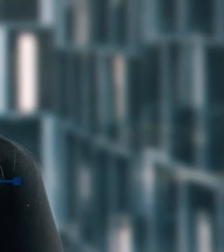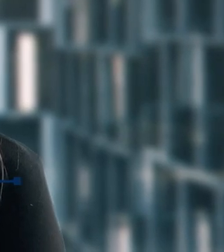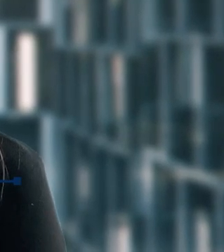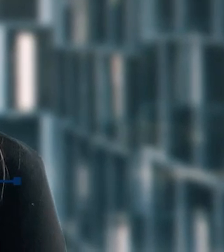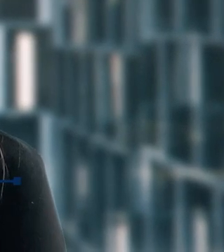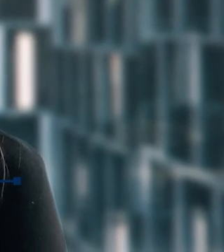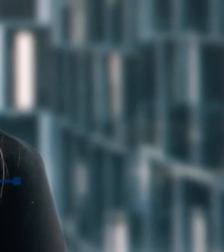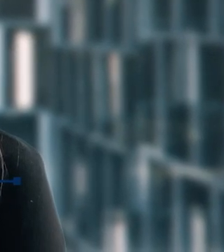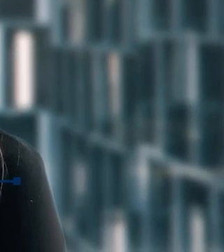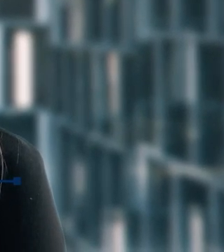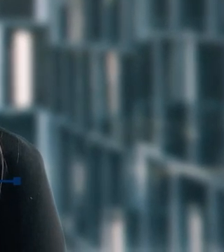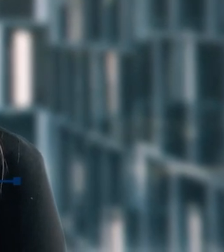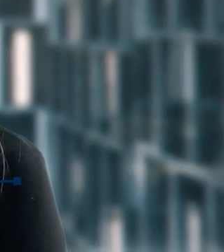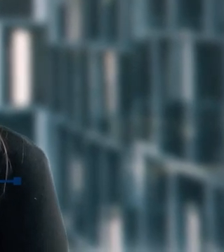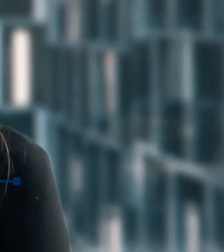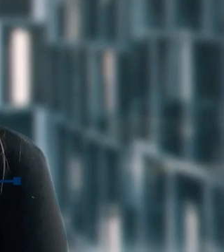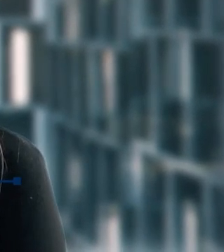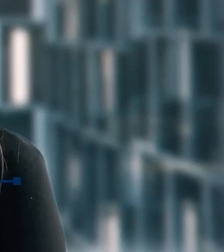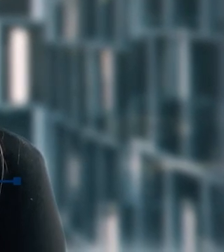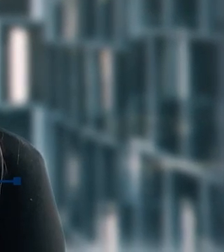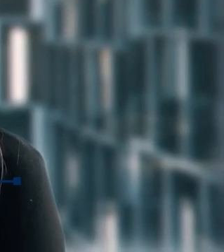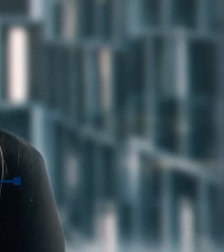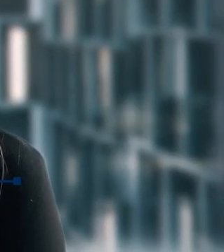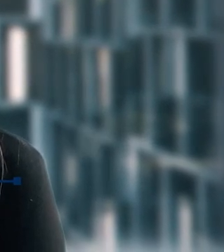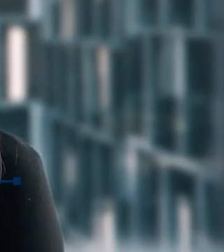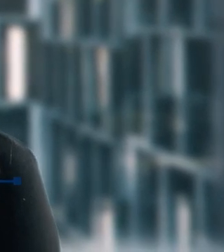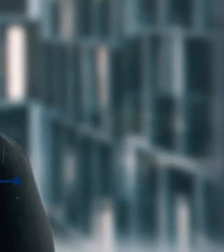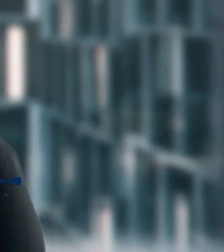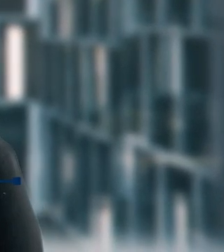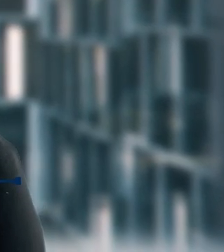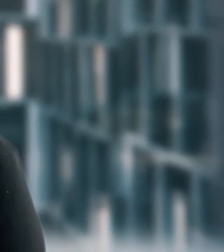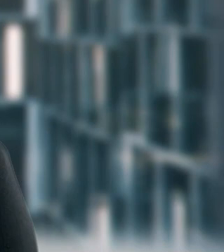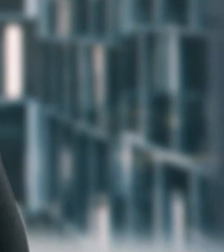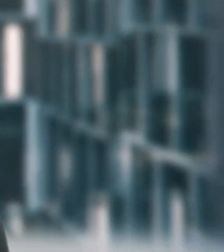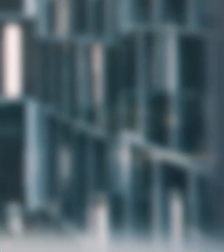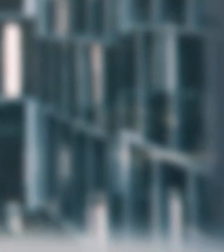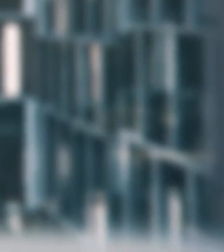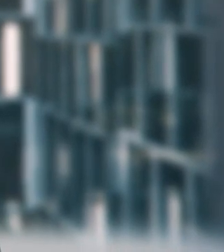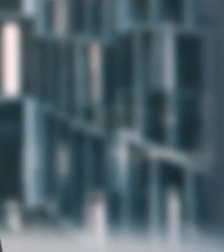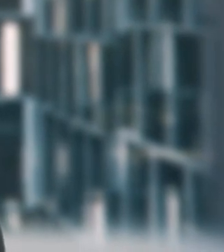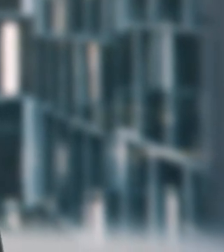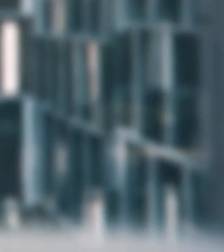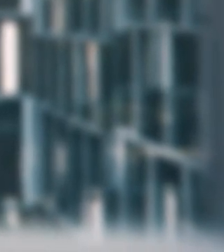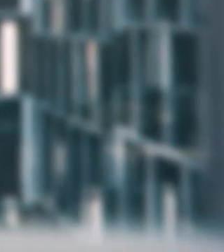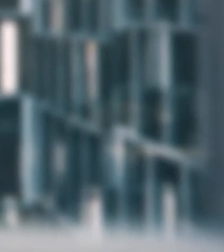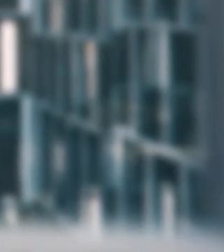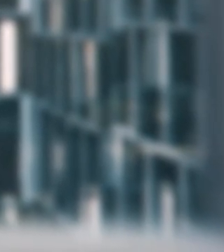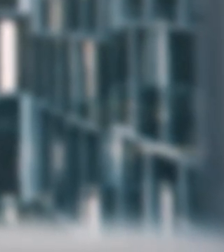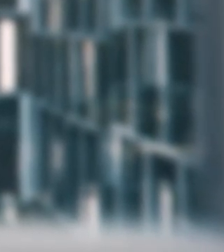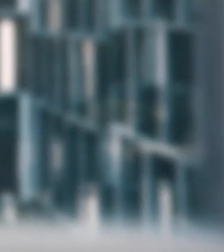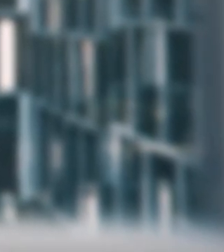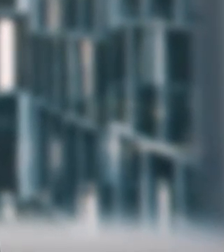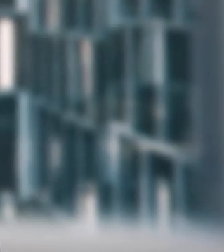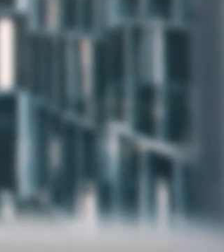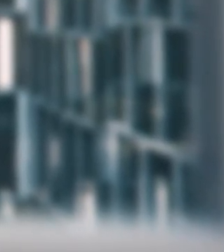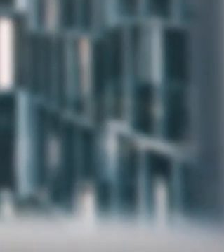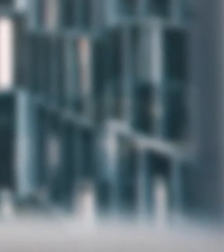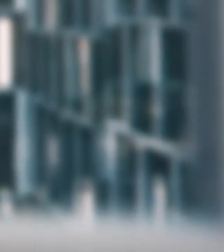newly established doctoral school is very well thought of. I'd say it is very comprehensive because we